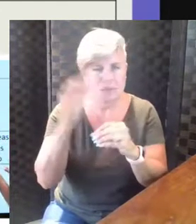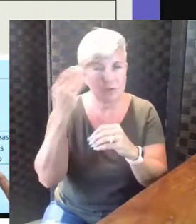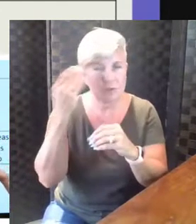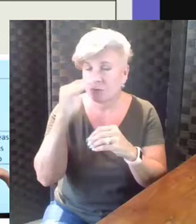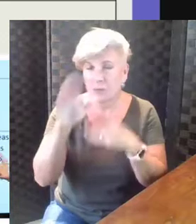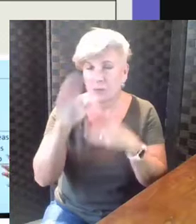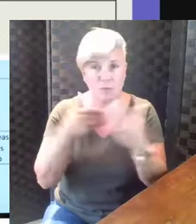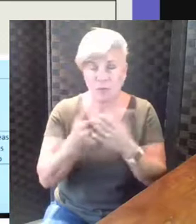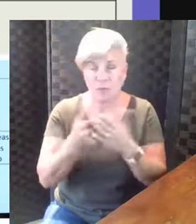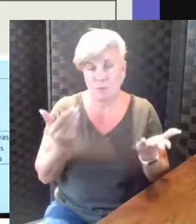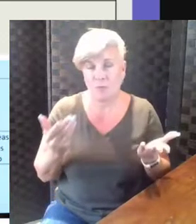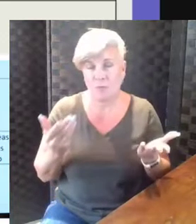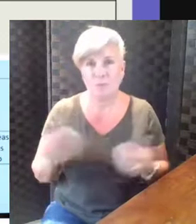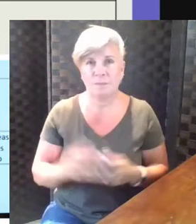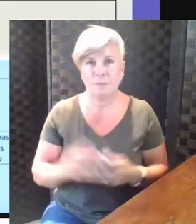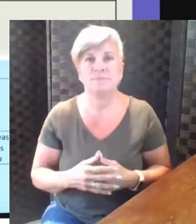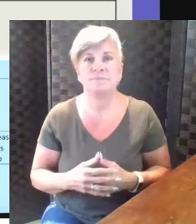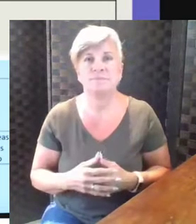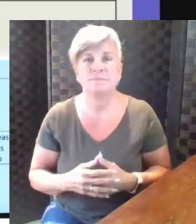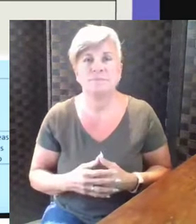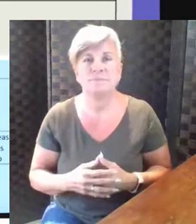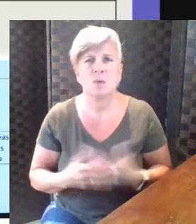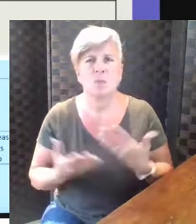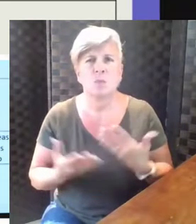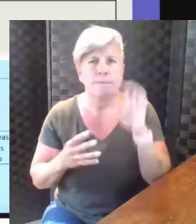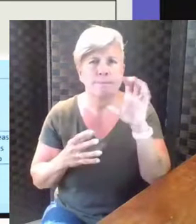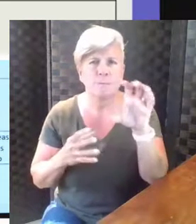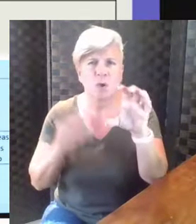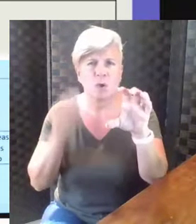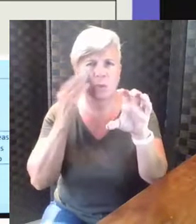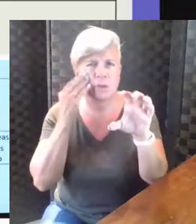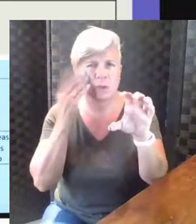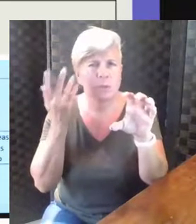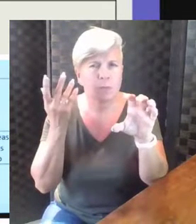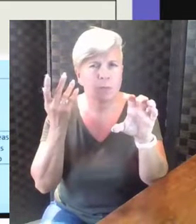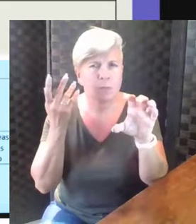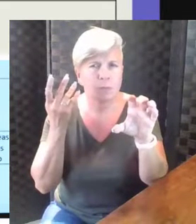We don't know what that whole is yet. What part do we know?